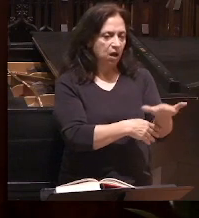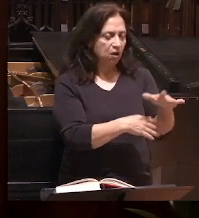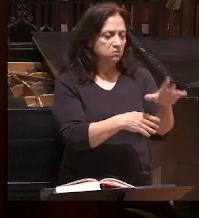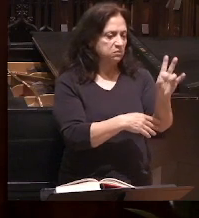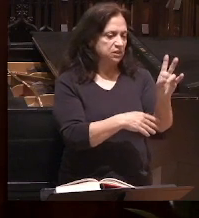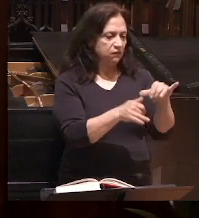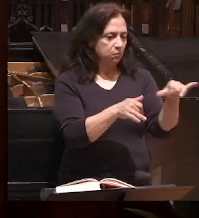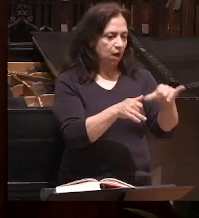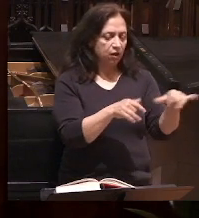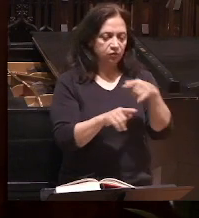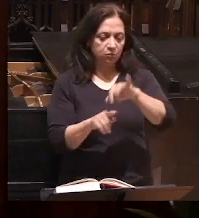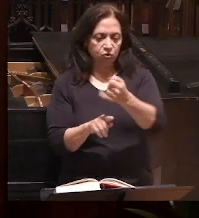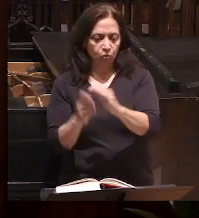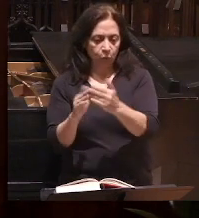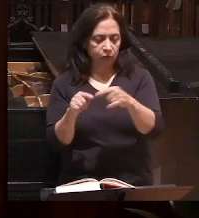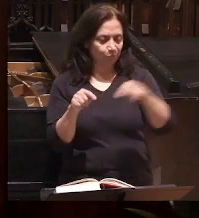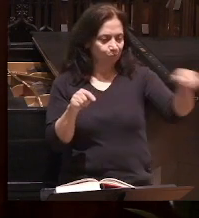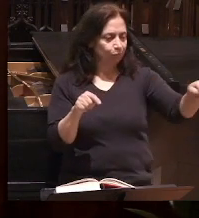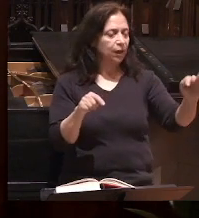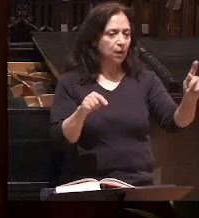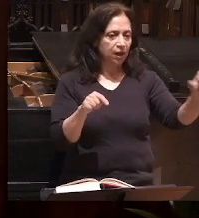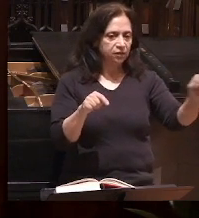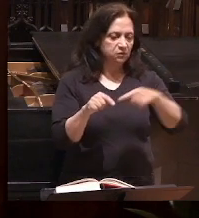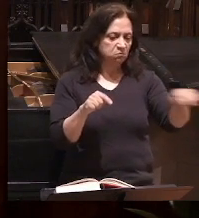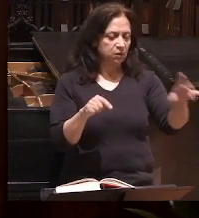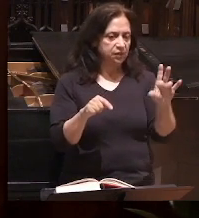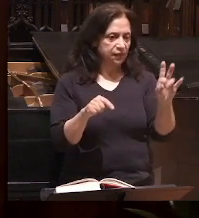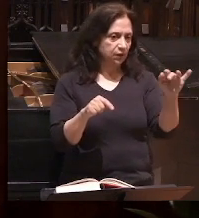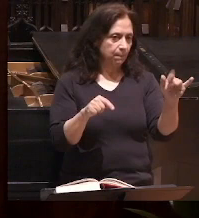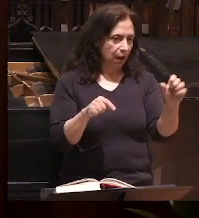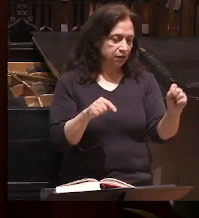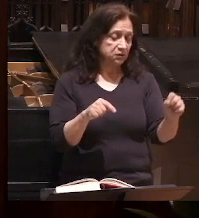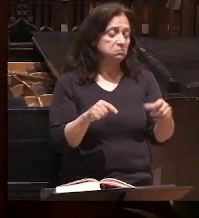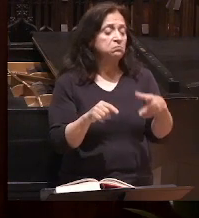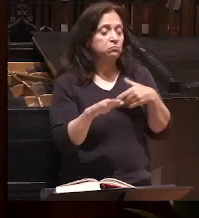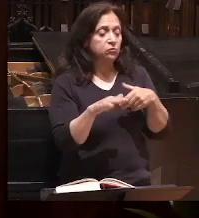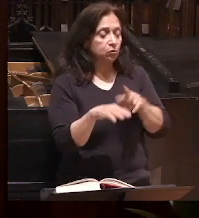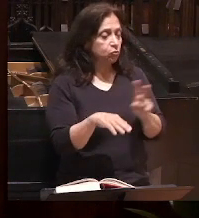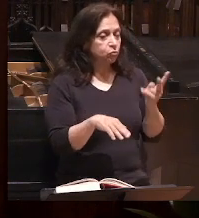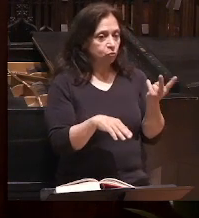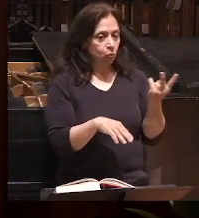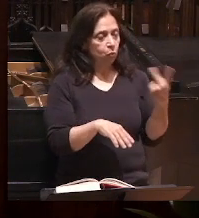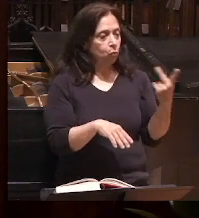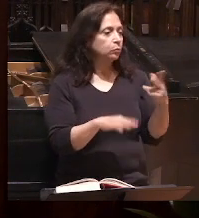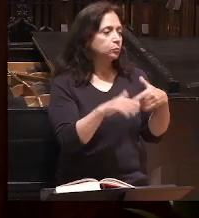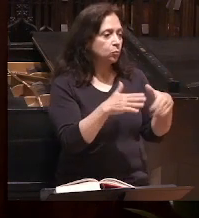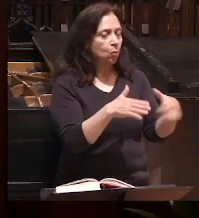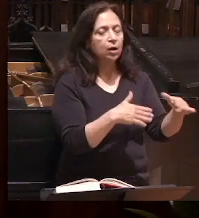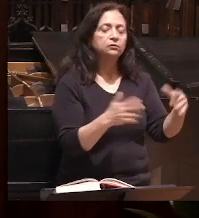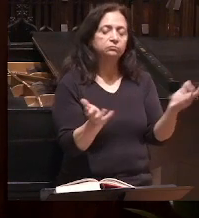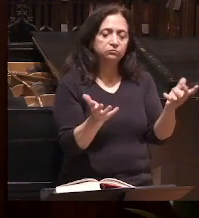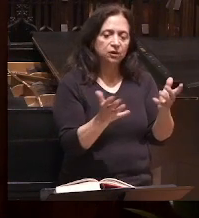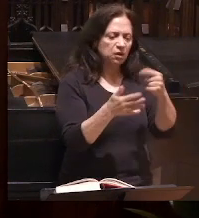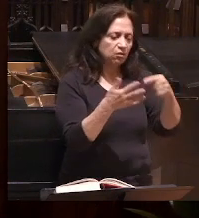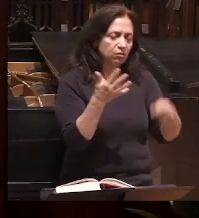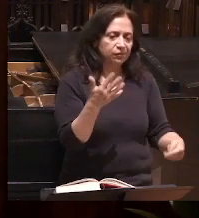Jerusalem, and talking with each other about all these things that had happened. While they